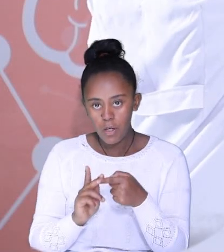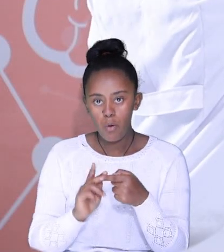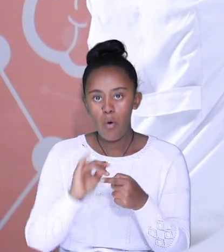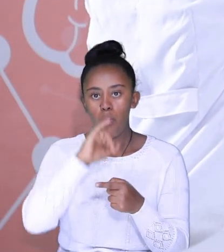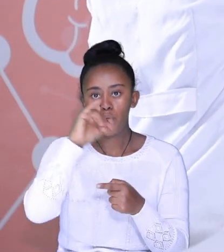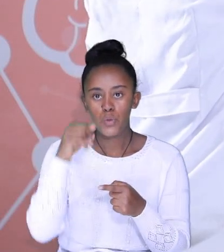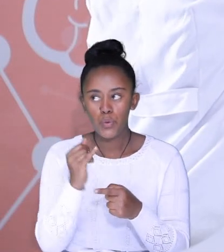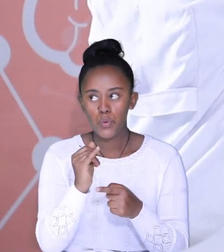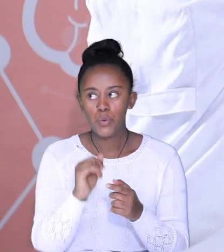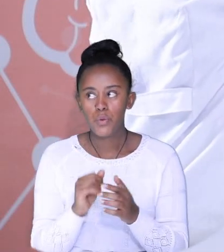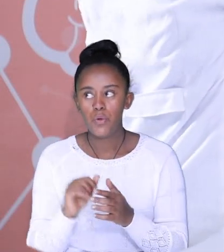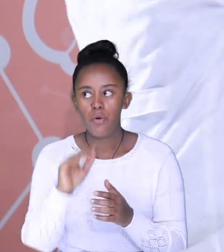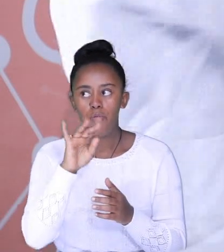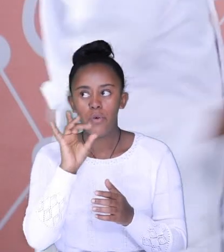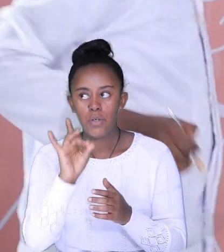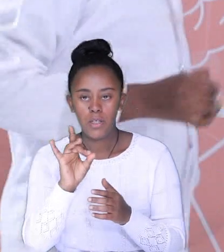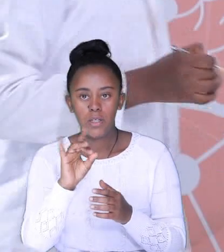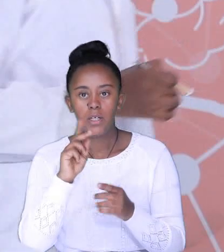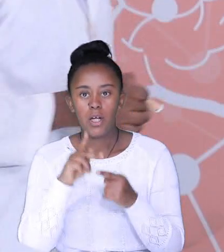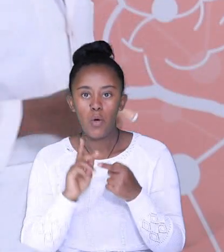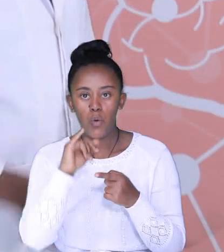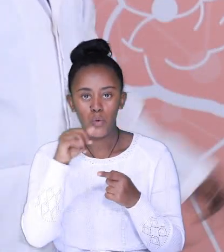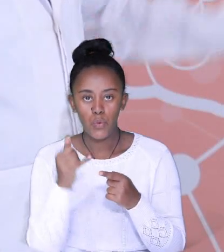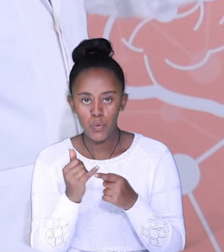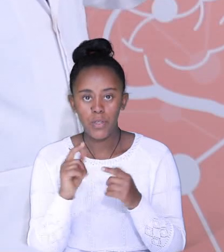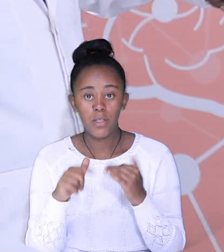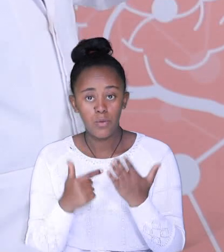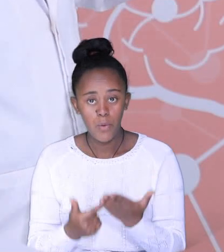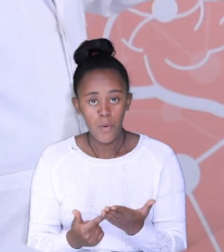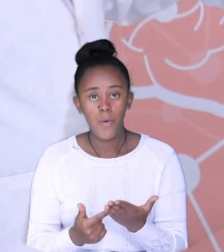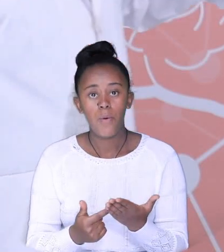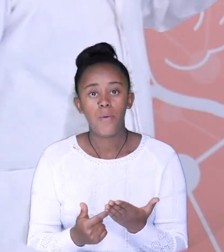kilojoule. 48 kilojoule. So